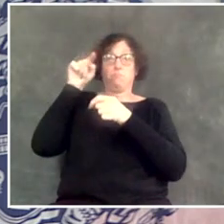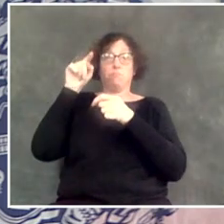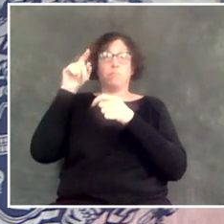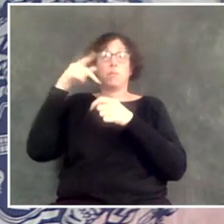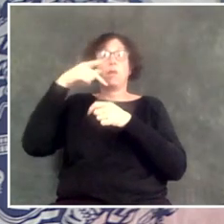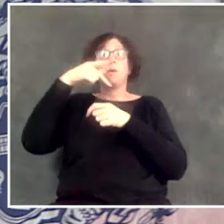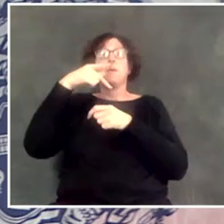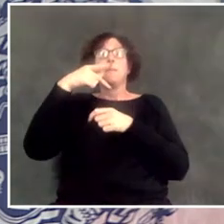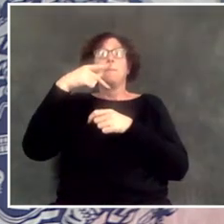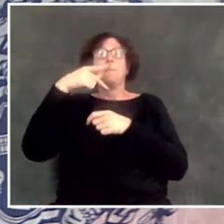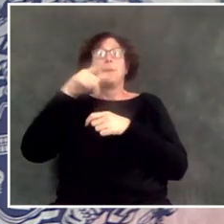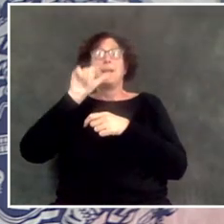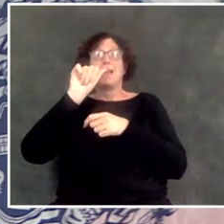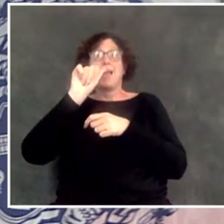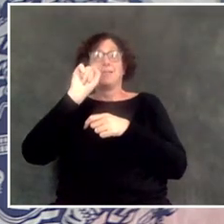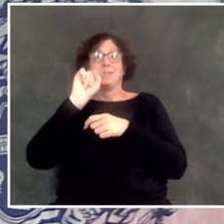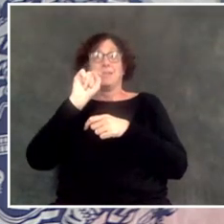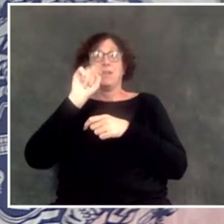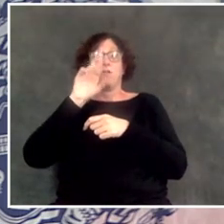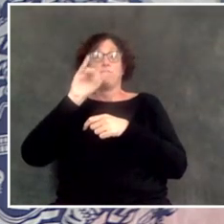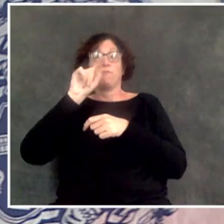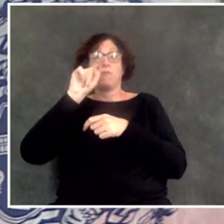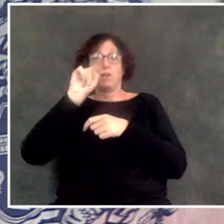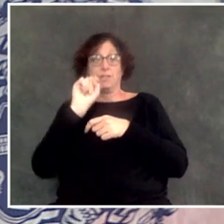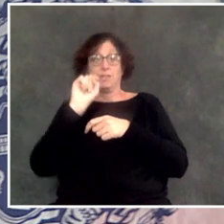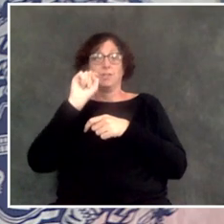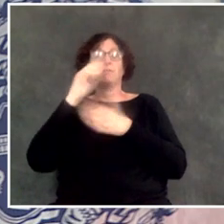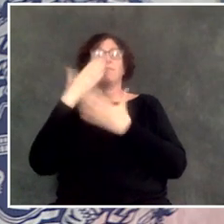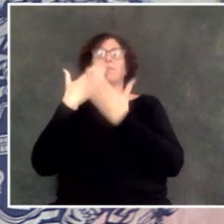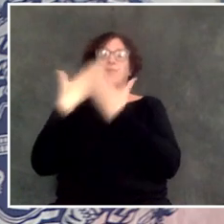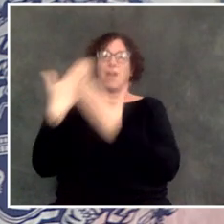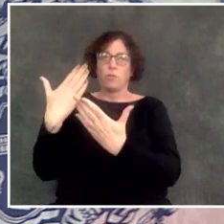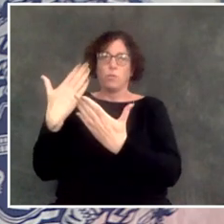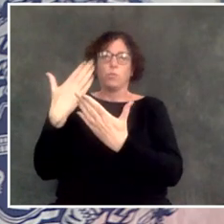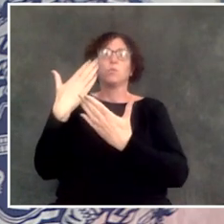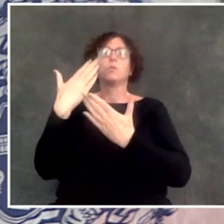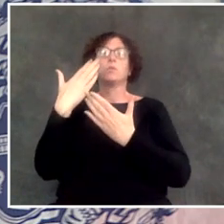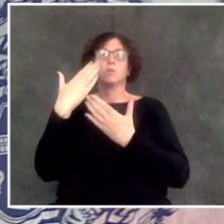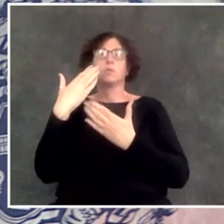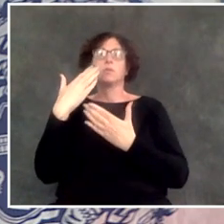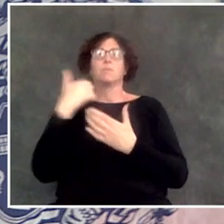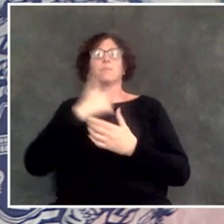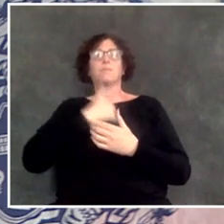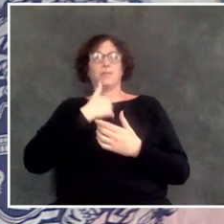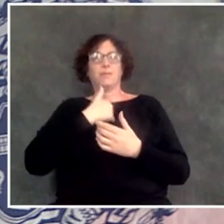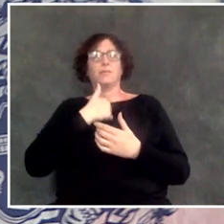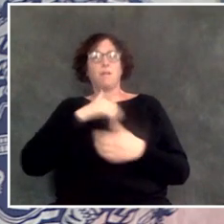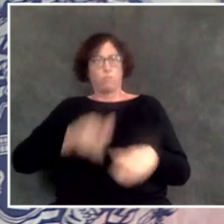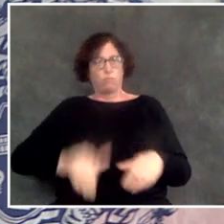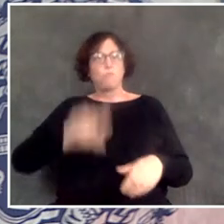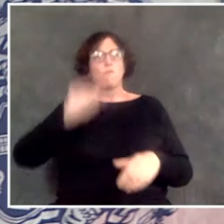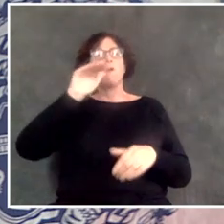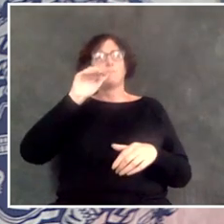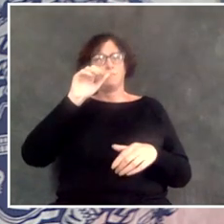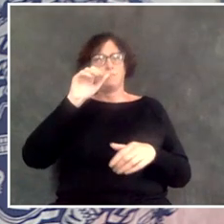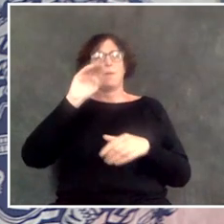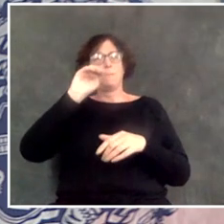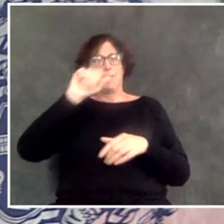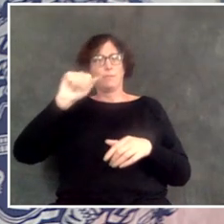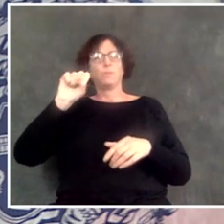to a New York City family, but I grew up in Massachusetts and am a fan of the New England Patriots through thick and thin.